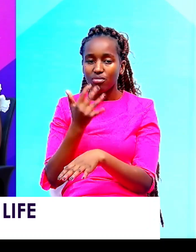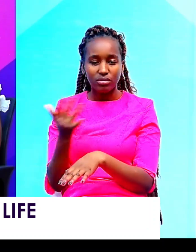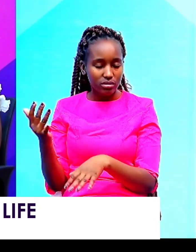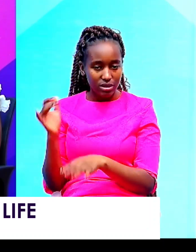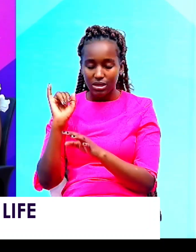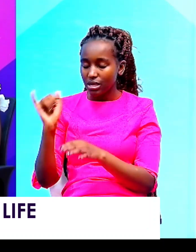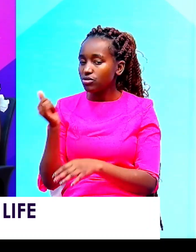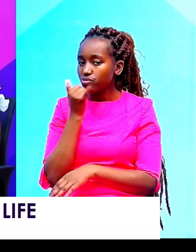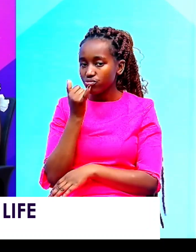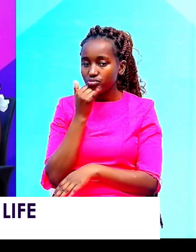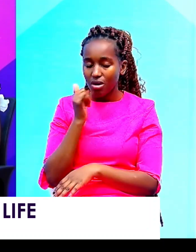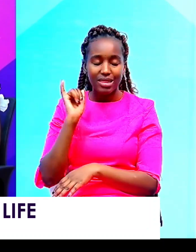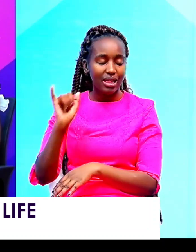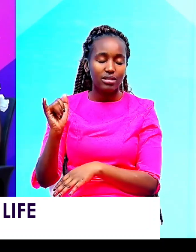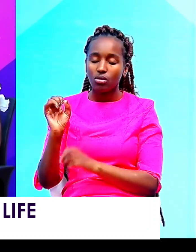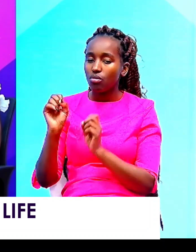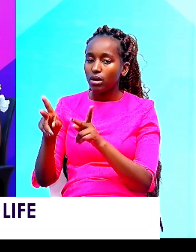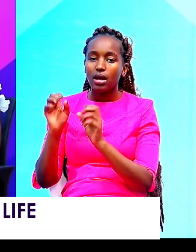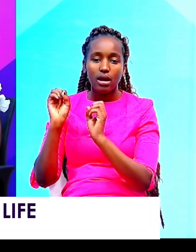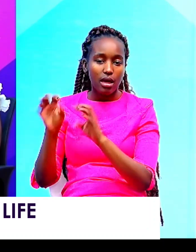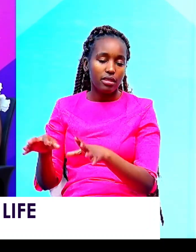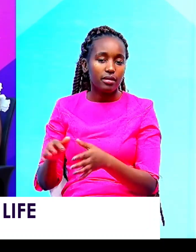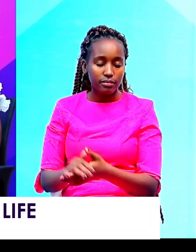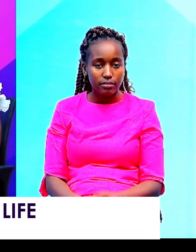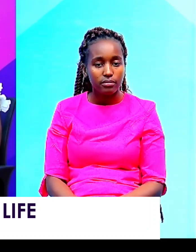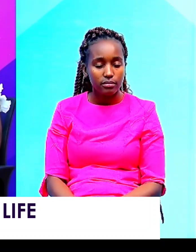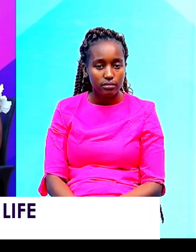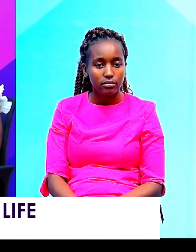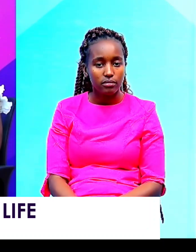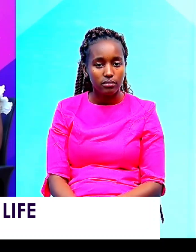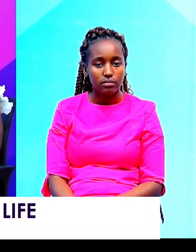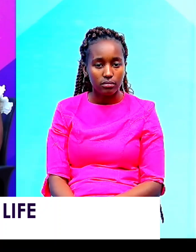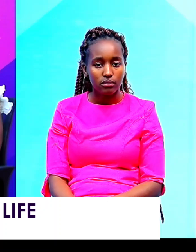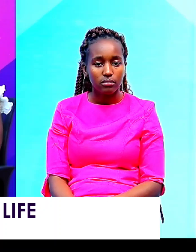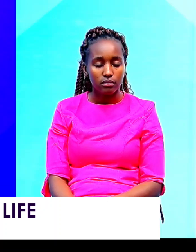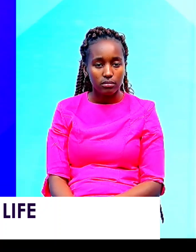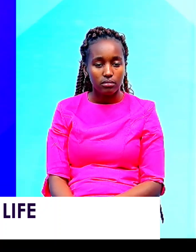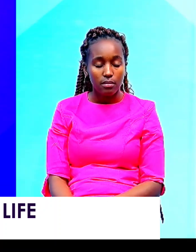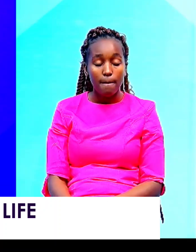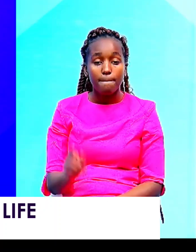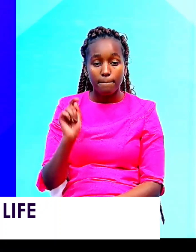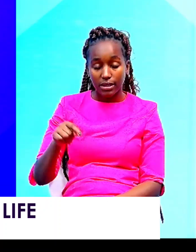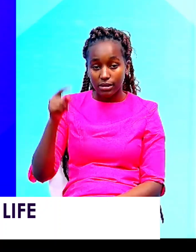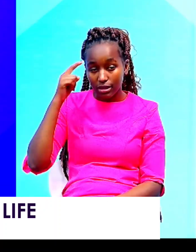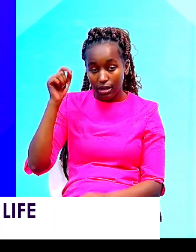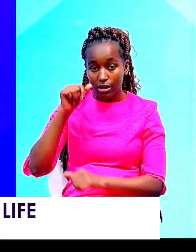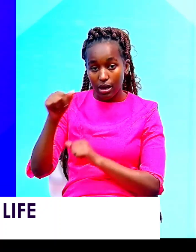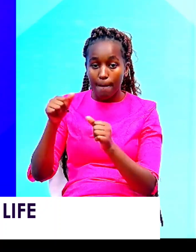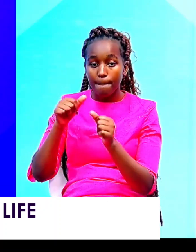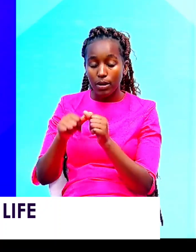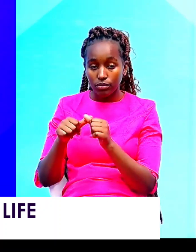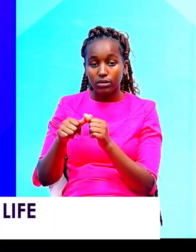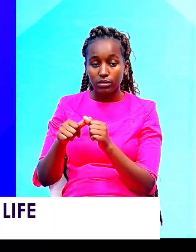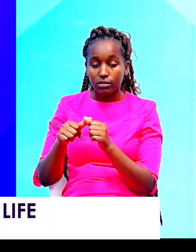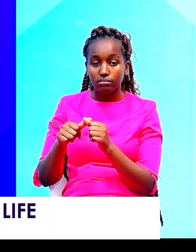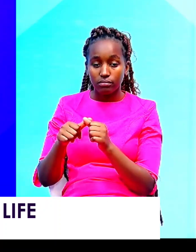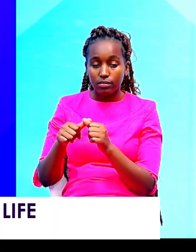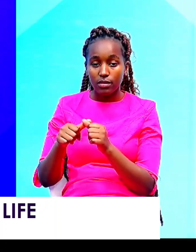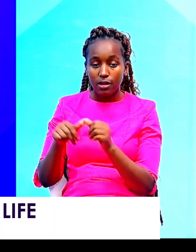one will not be very okay. But again, you should also be considerate about the nutritional